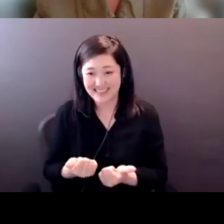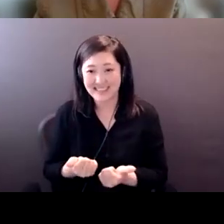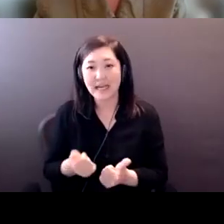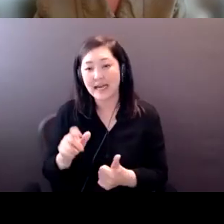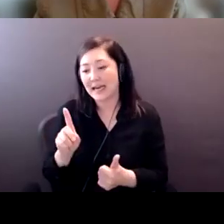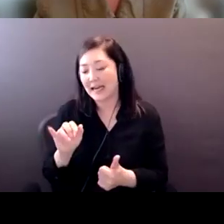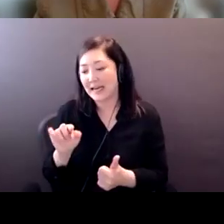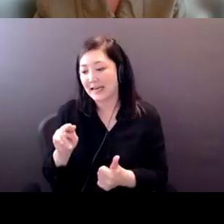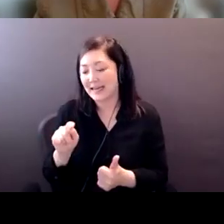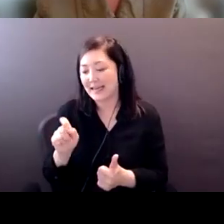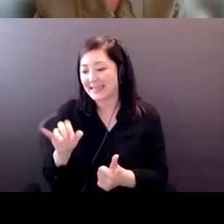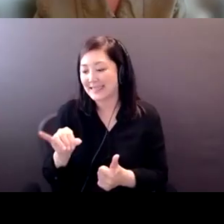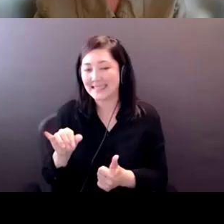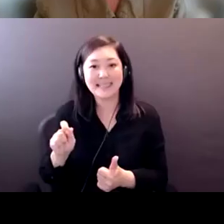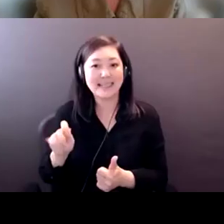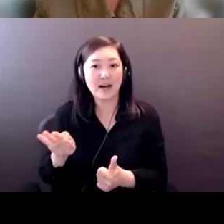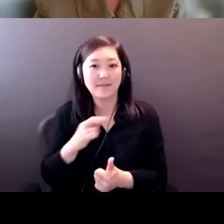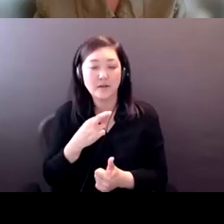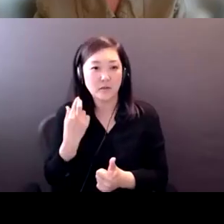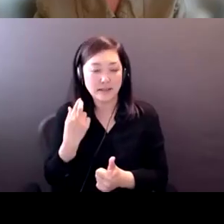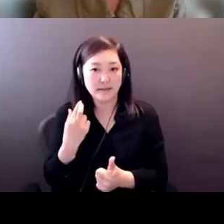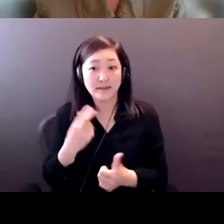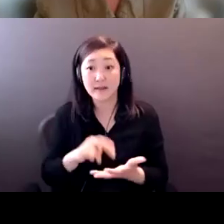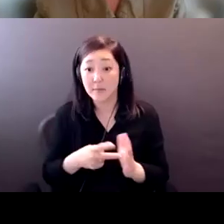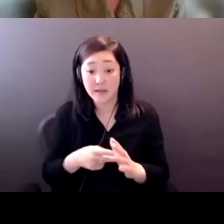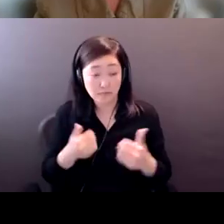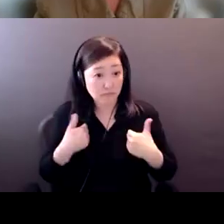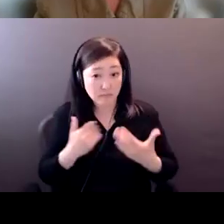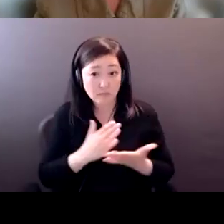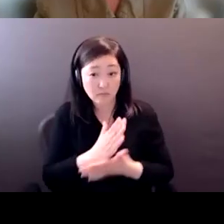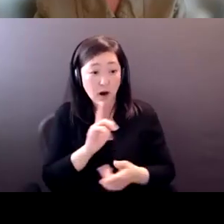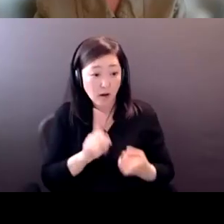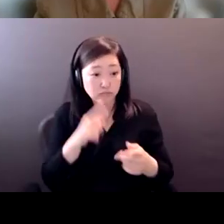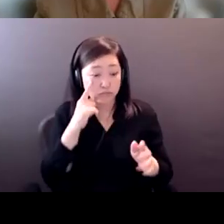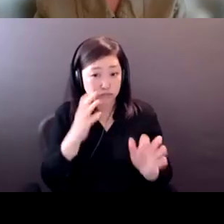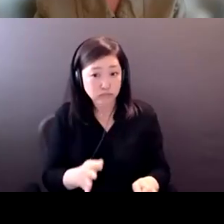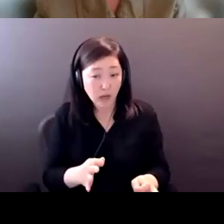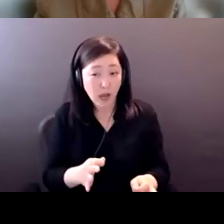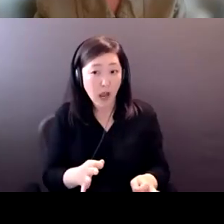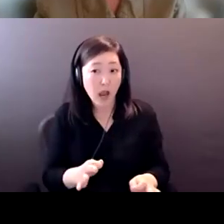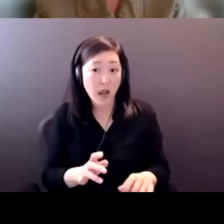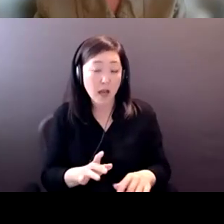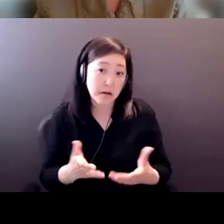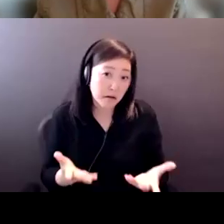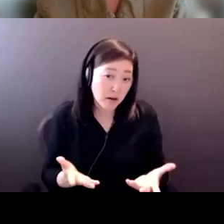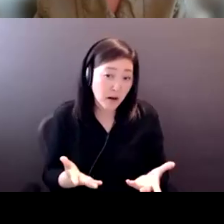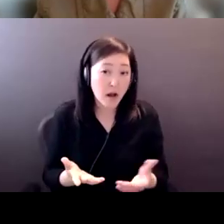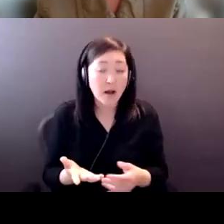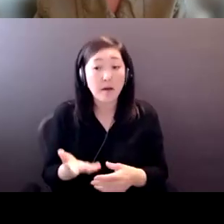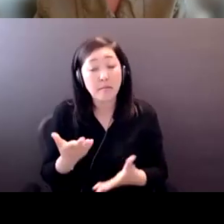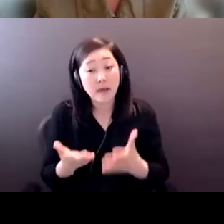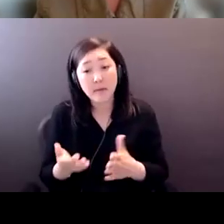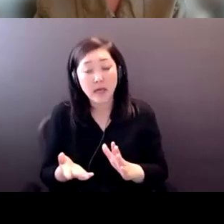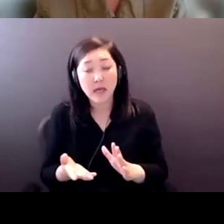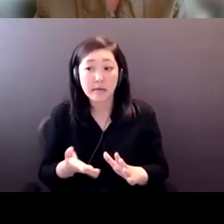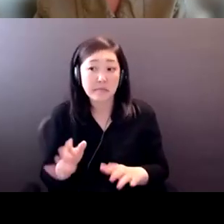risk, and which is the right to make decisions that carry uncertainty, even decisions others wouldn't make for you.